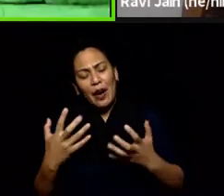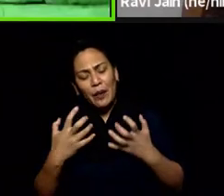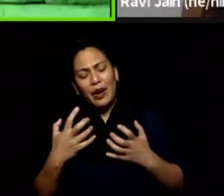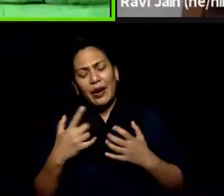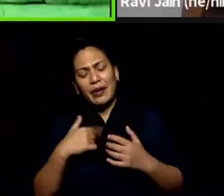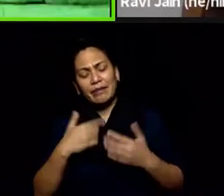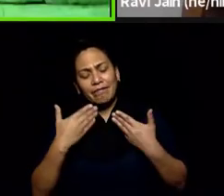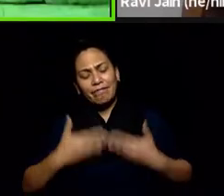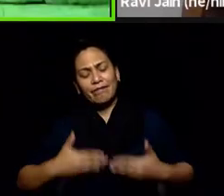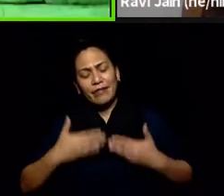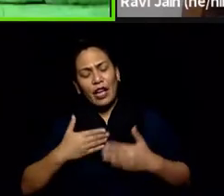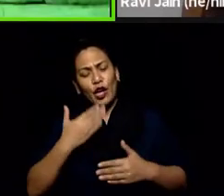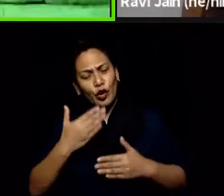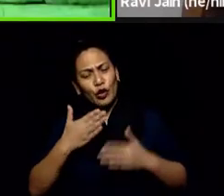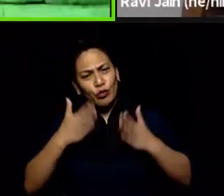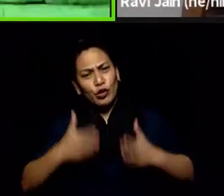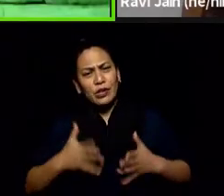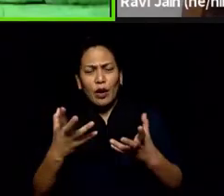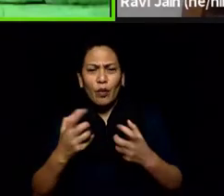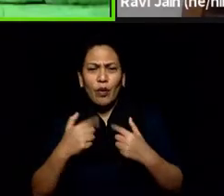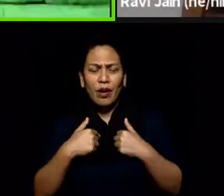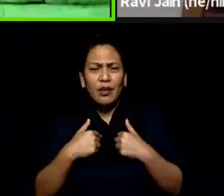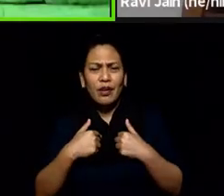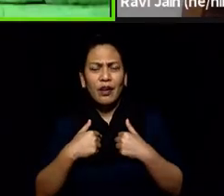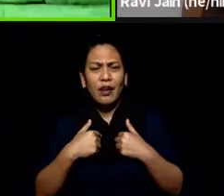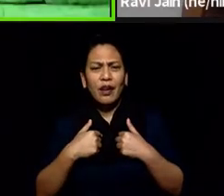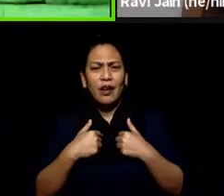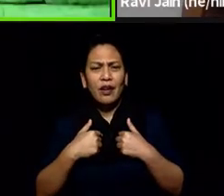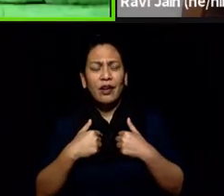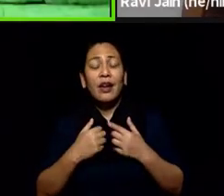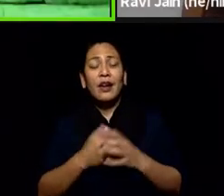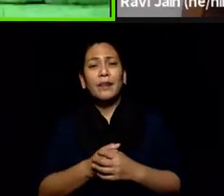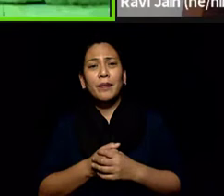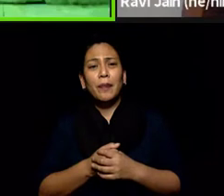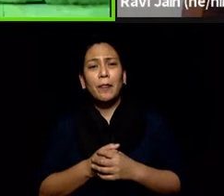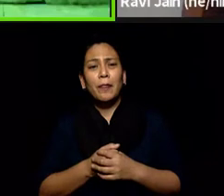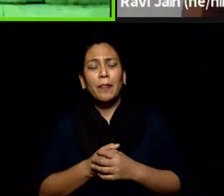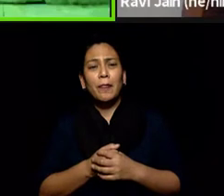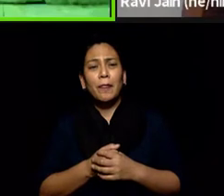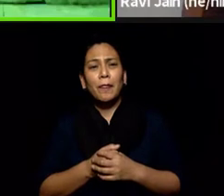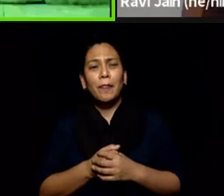always, right? Like, oh, you know, like, you know, I want to be one of the good ones.